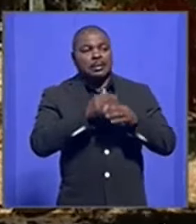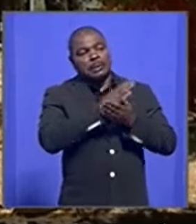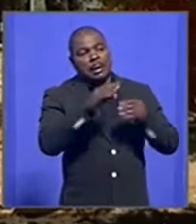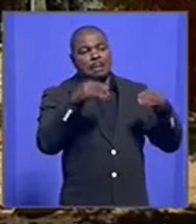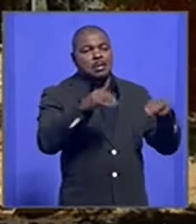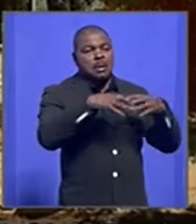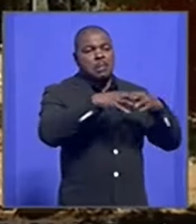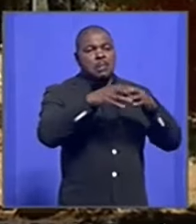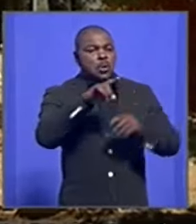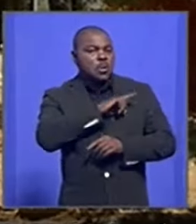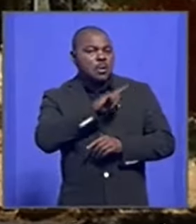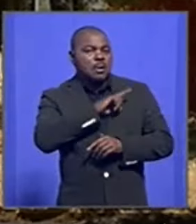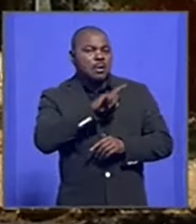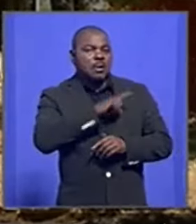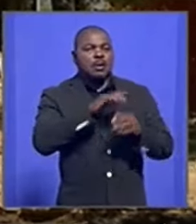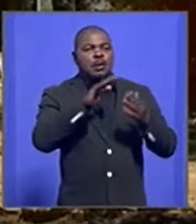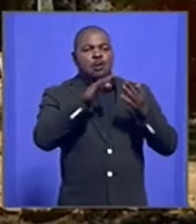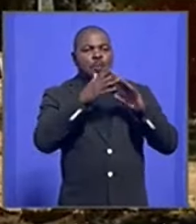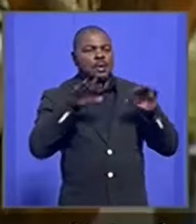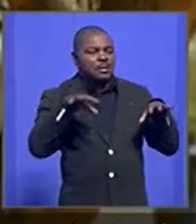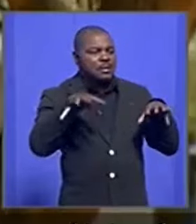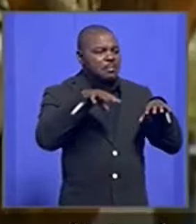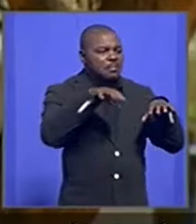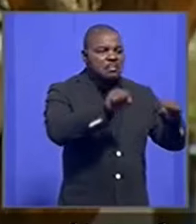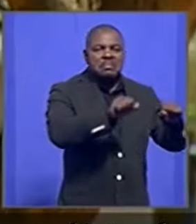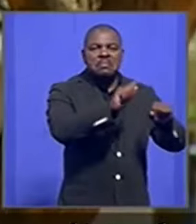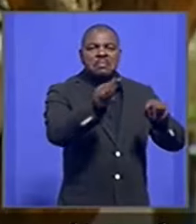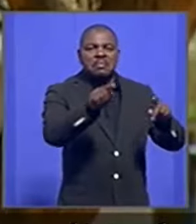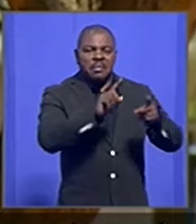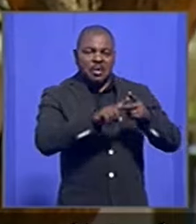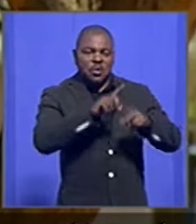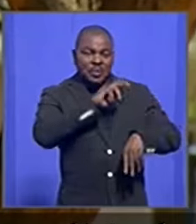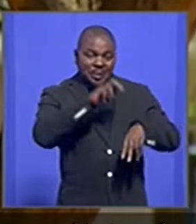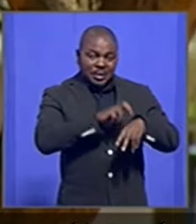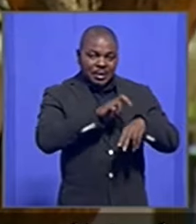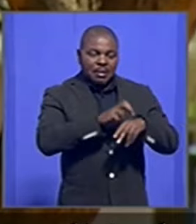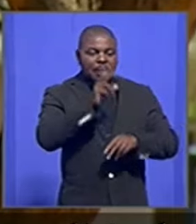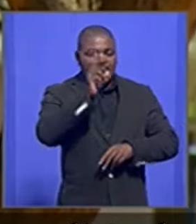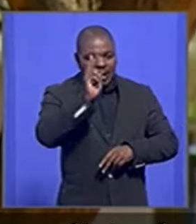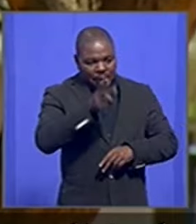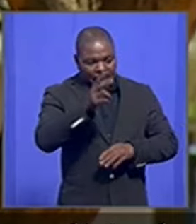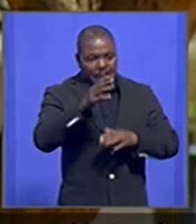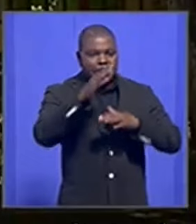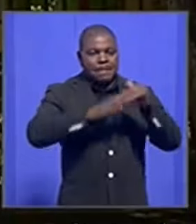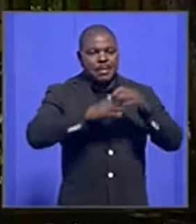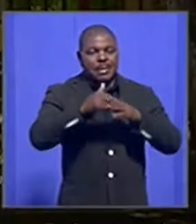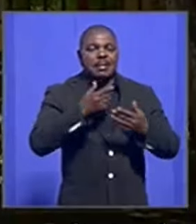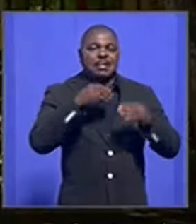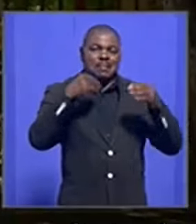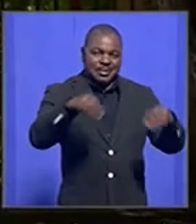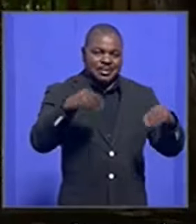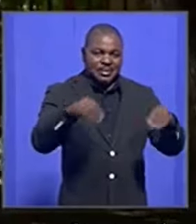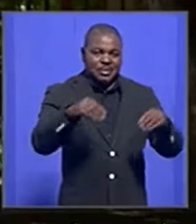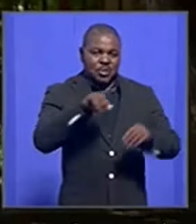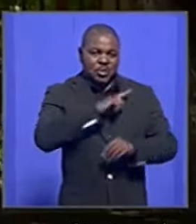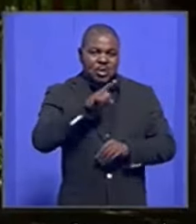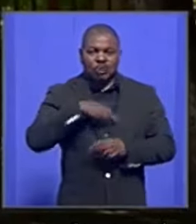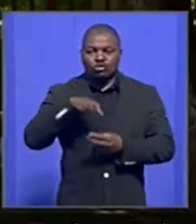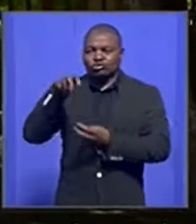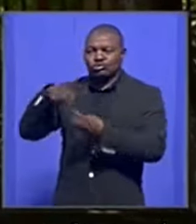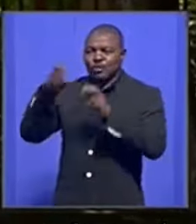the residents moved out, passed on, and we need to actually recreate these businesses so that we can still have the tour buses